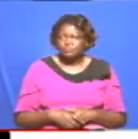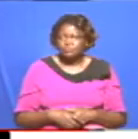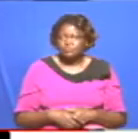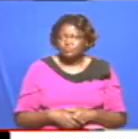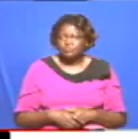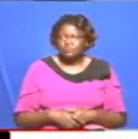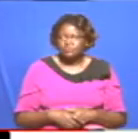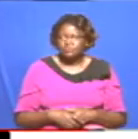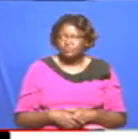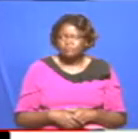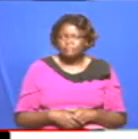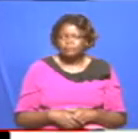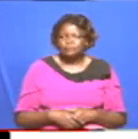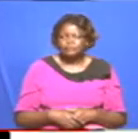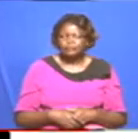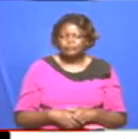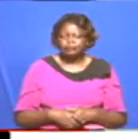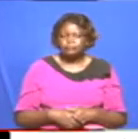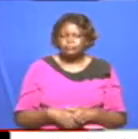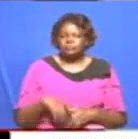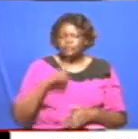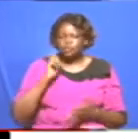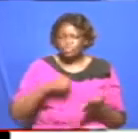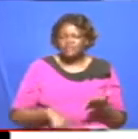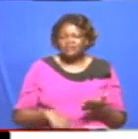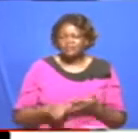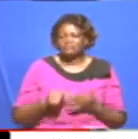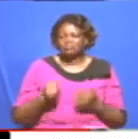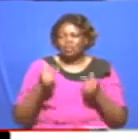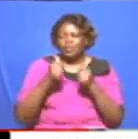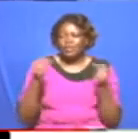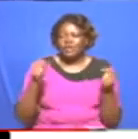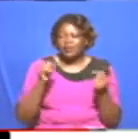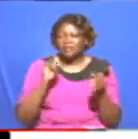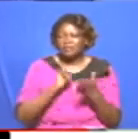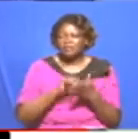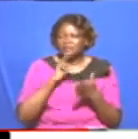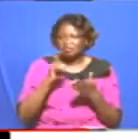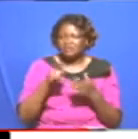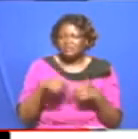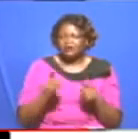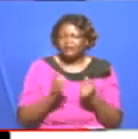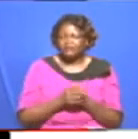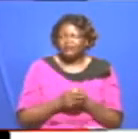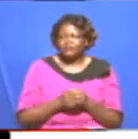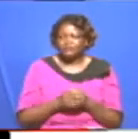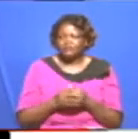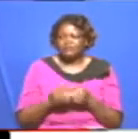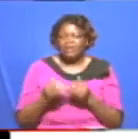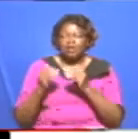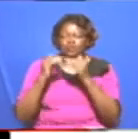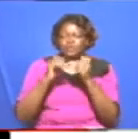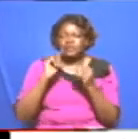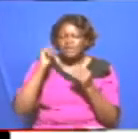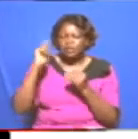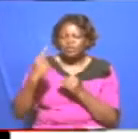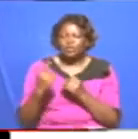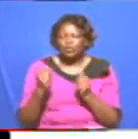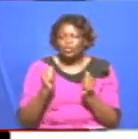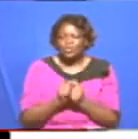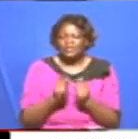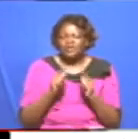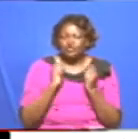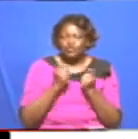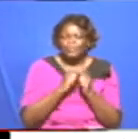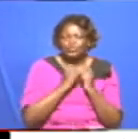Musalia Mudavadi has taken issue with his political opponents that he says are equating the Kenya Kwanza pact with the tribal outfit. Speaking in